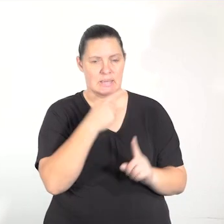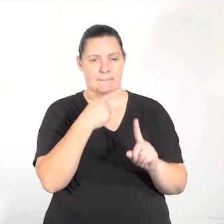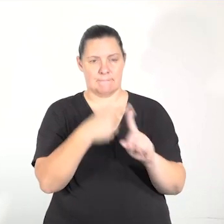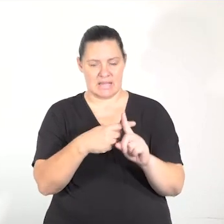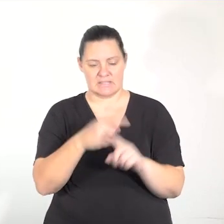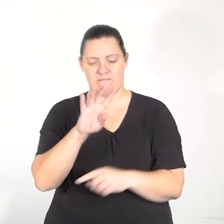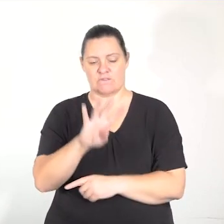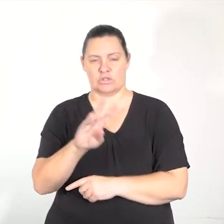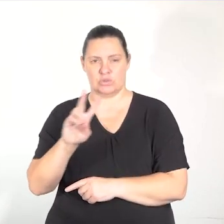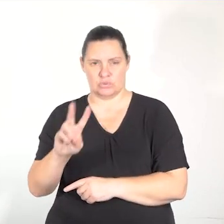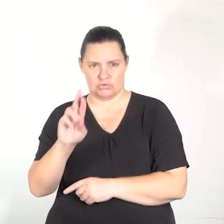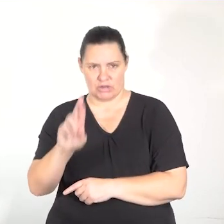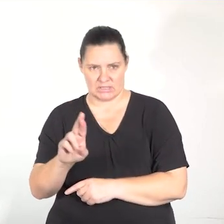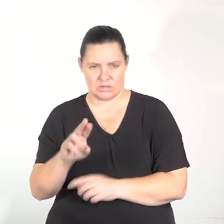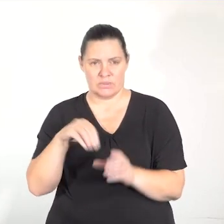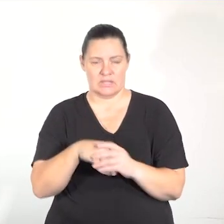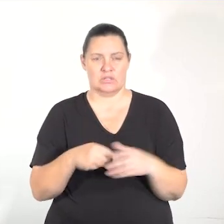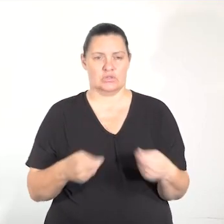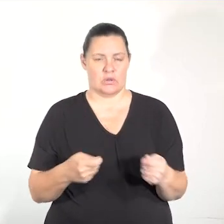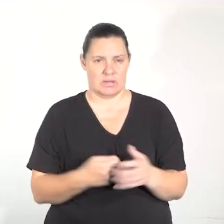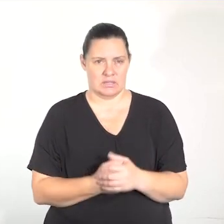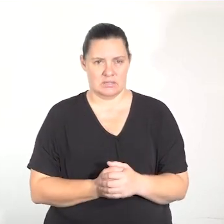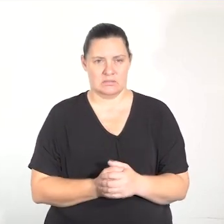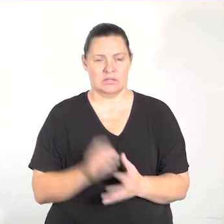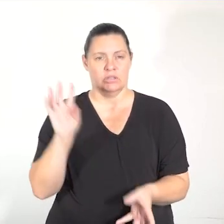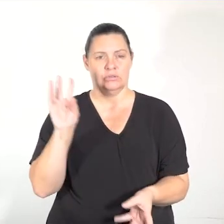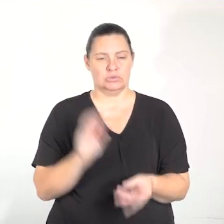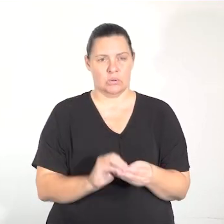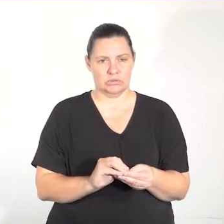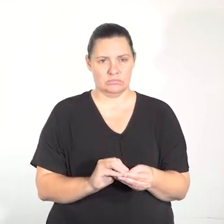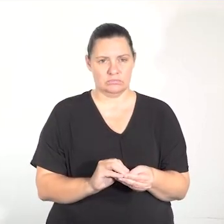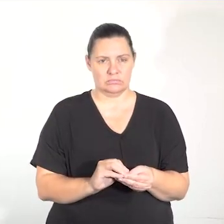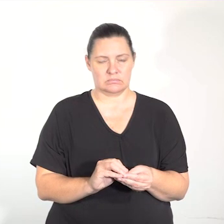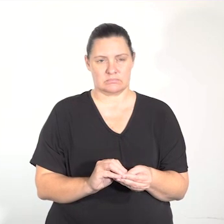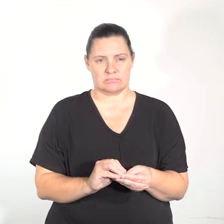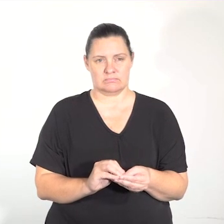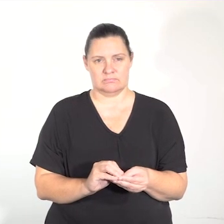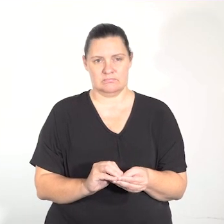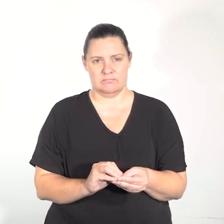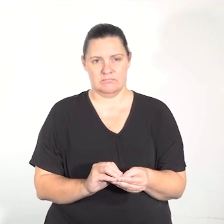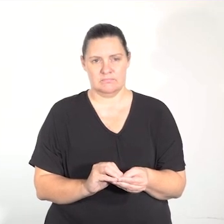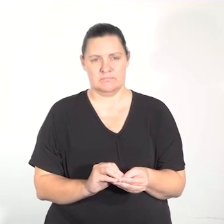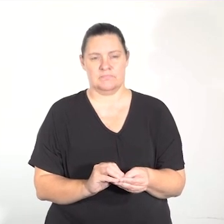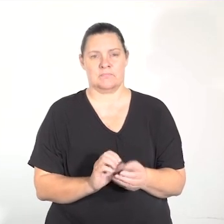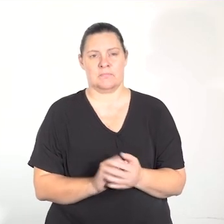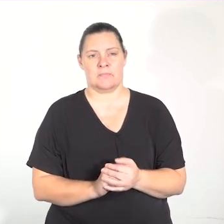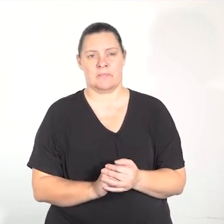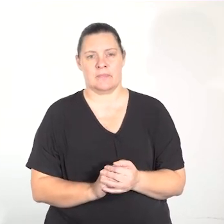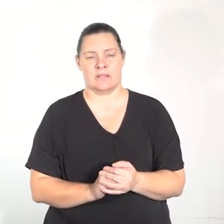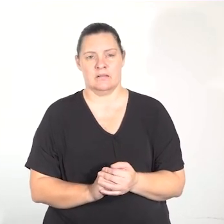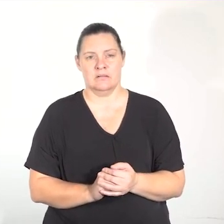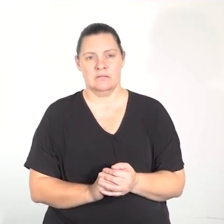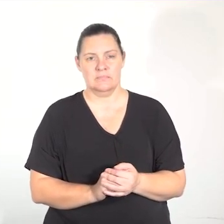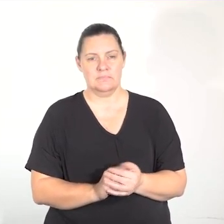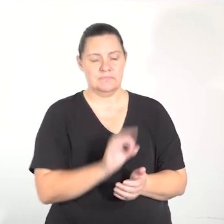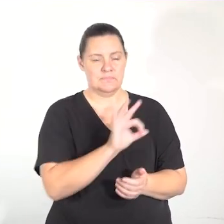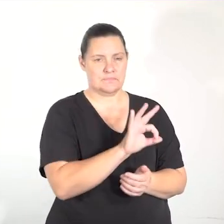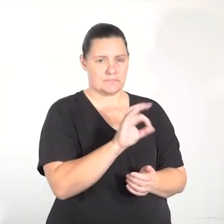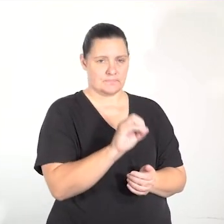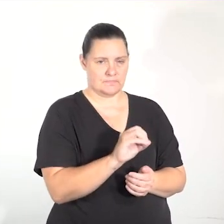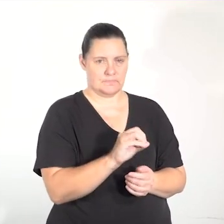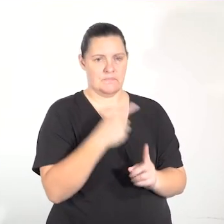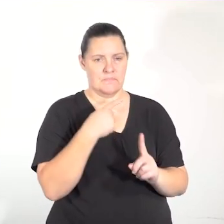at 8, 2 appears there 3 times. And then when we look at 30, 2 only appears once. So that means we are just